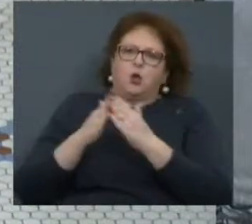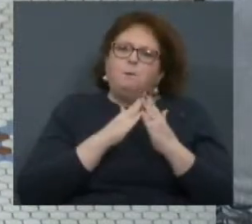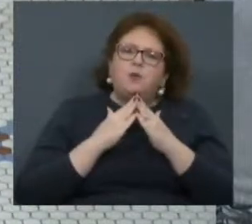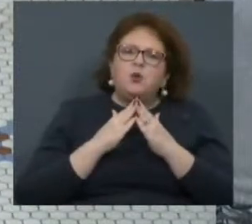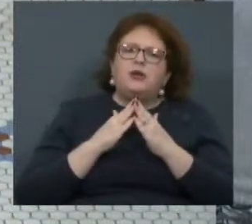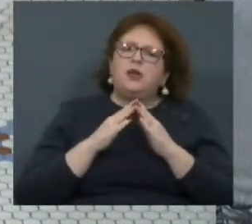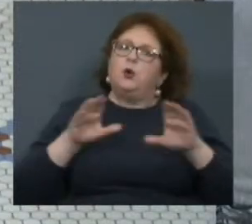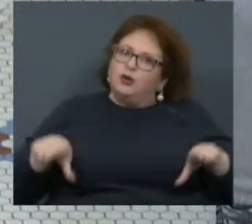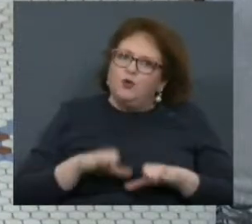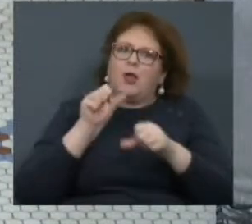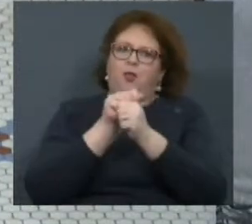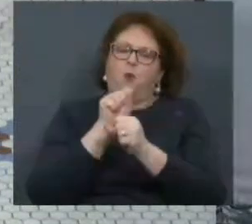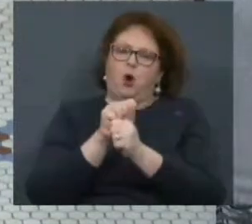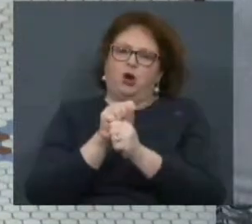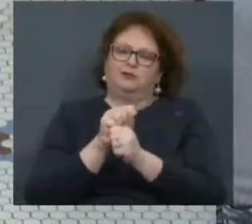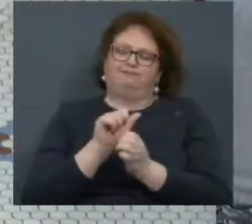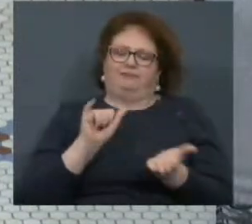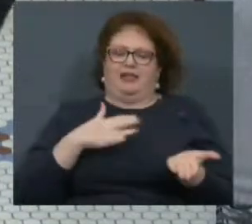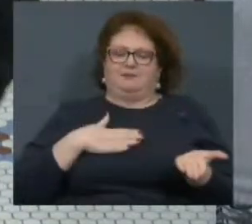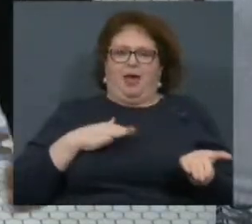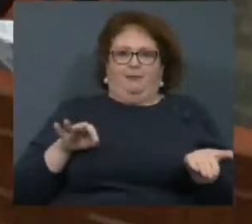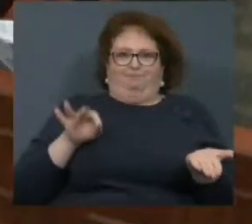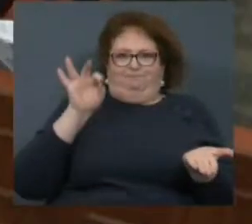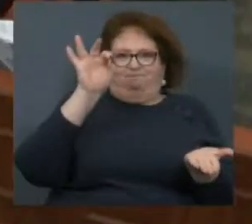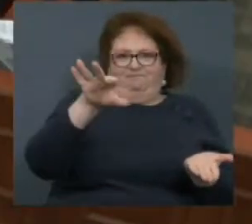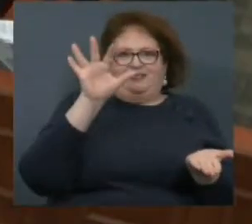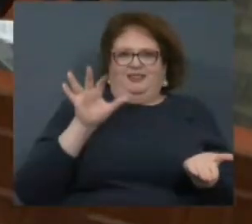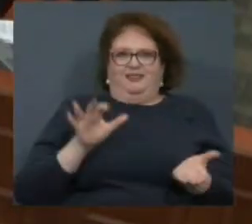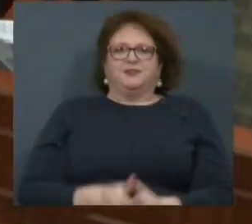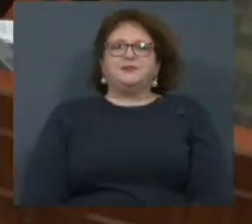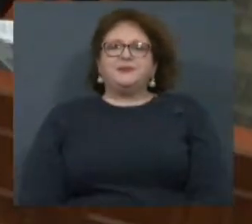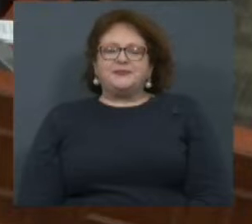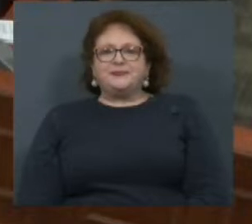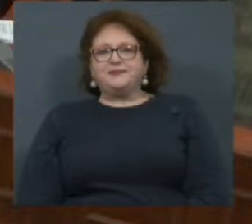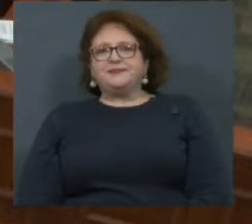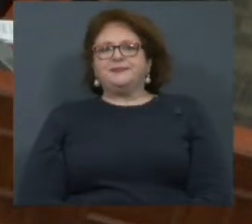my little tidbit. Thank you for listening. Thank you so much.